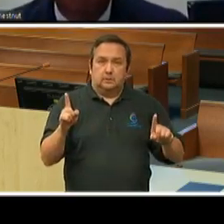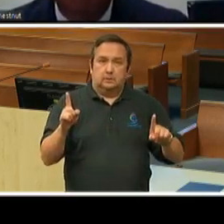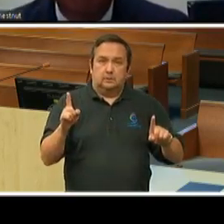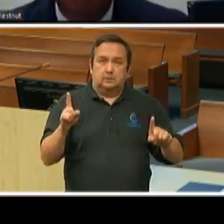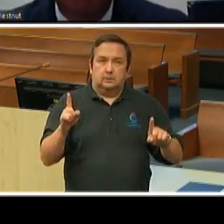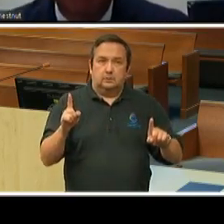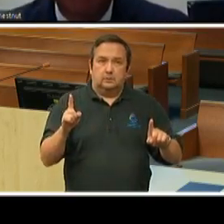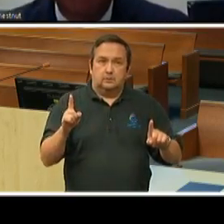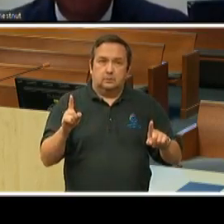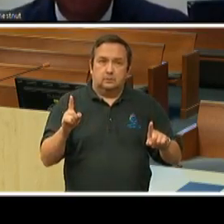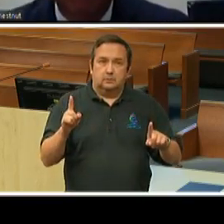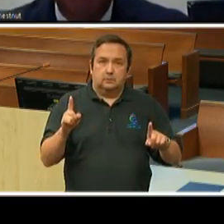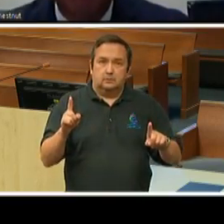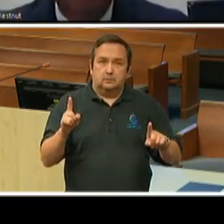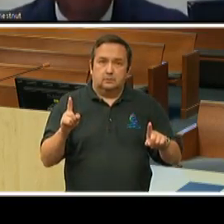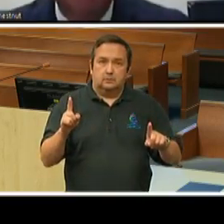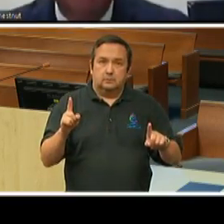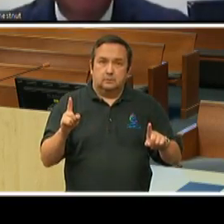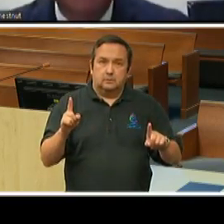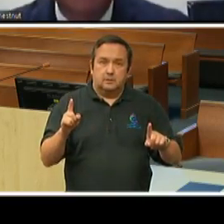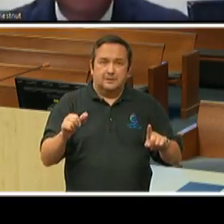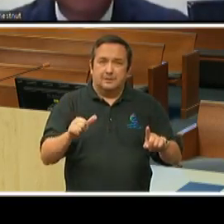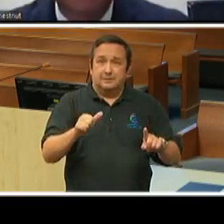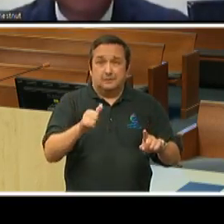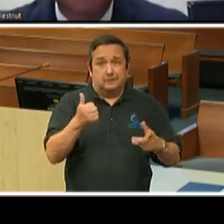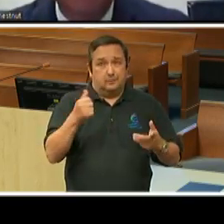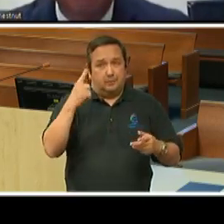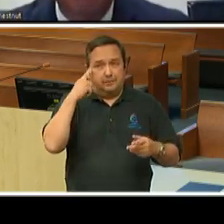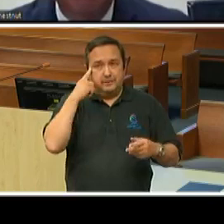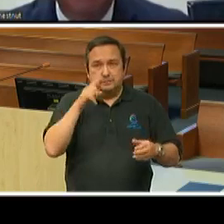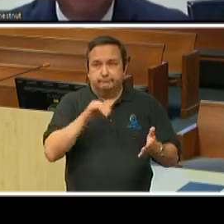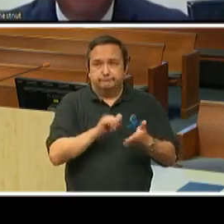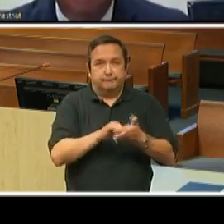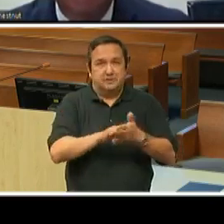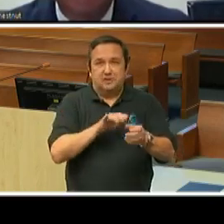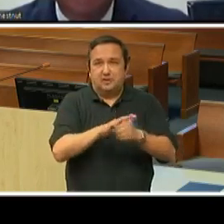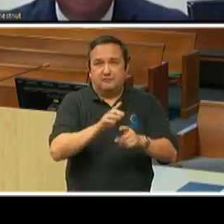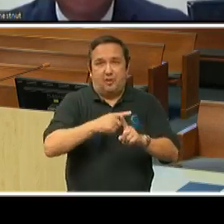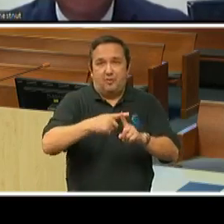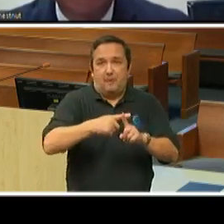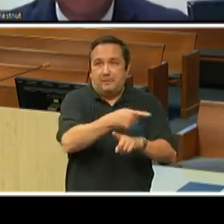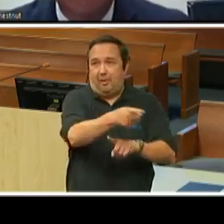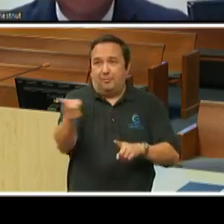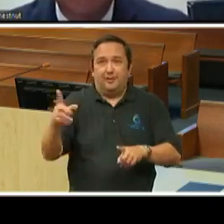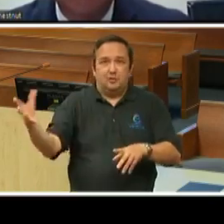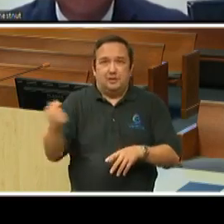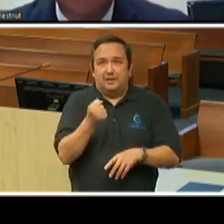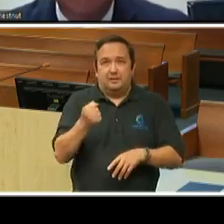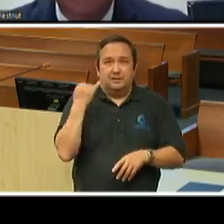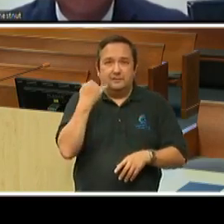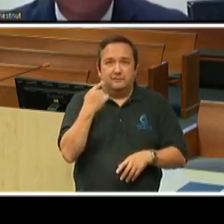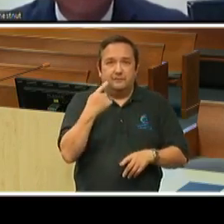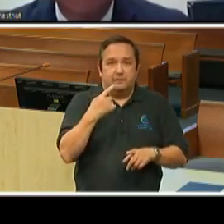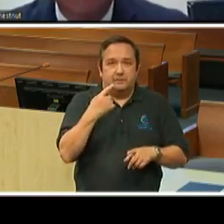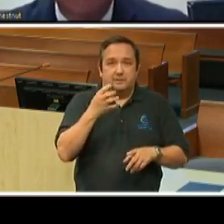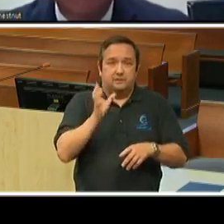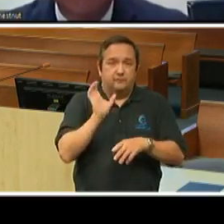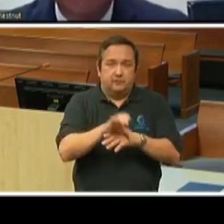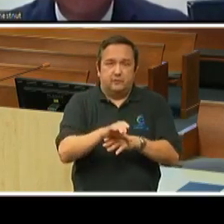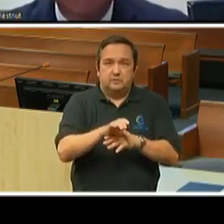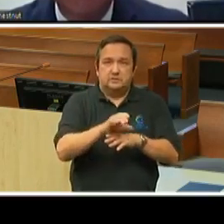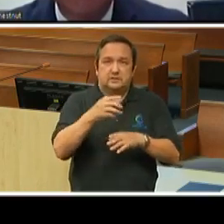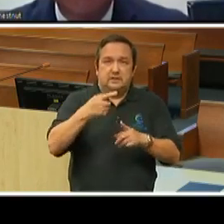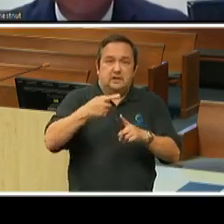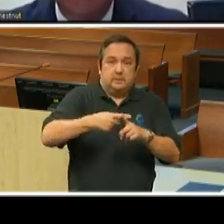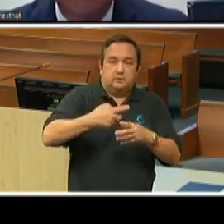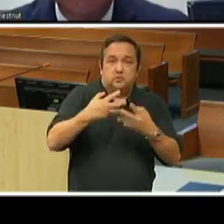and I'm not even sure there's enough thermometers out there that people can get a hold of if we make temperature